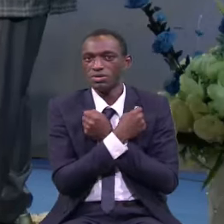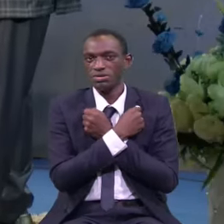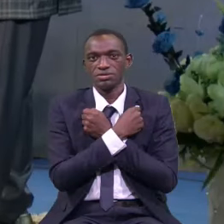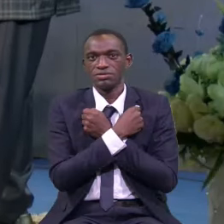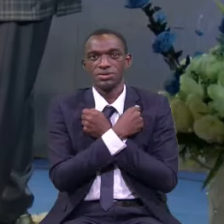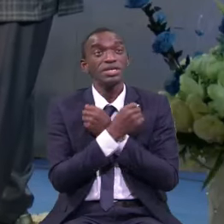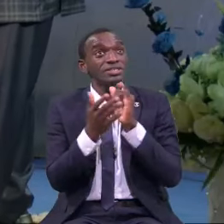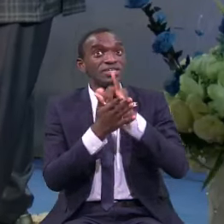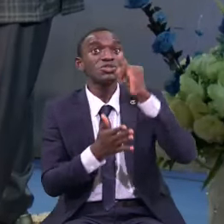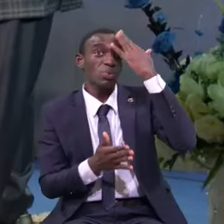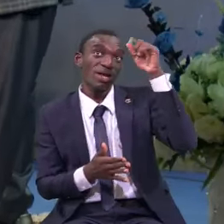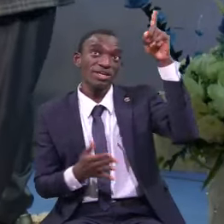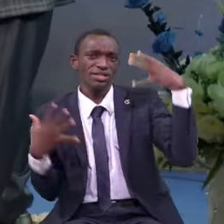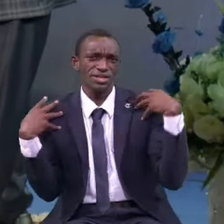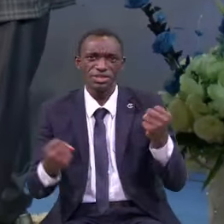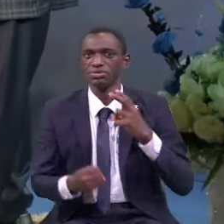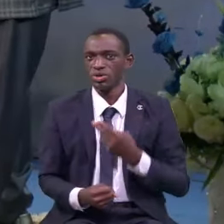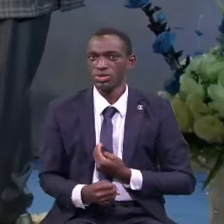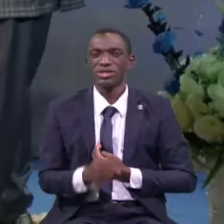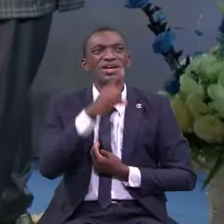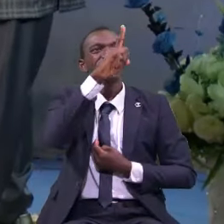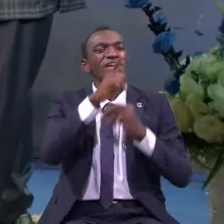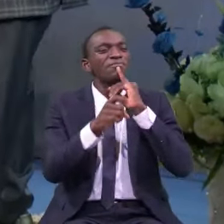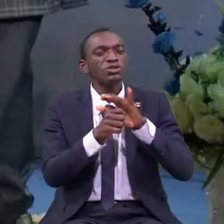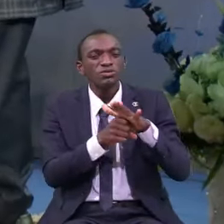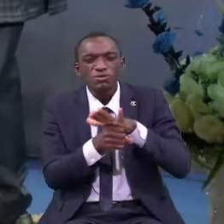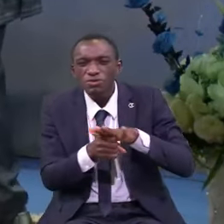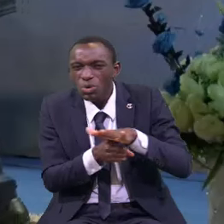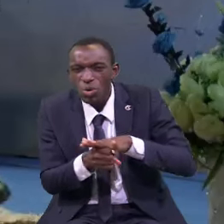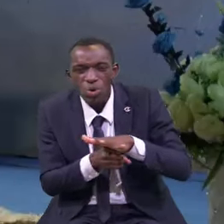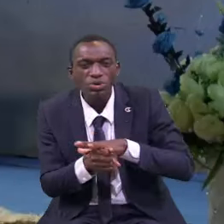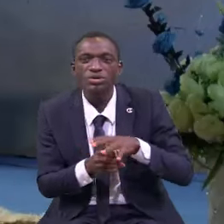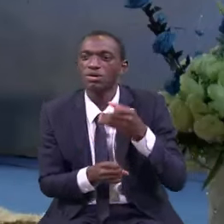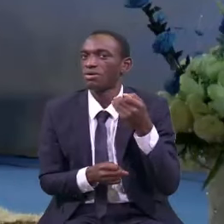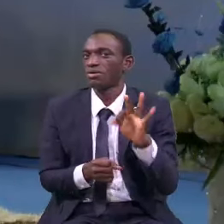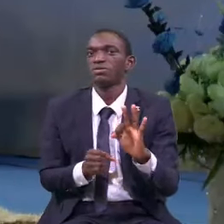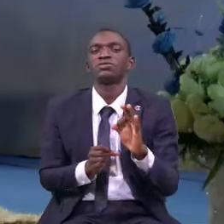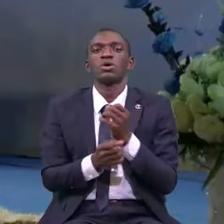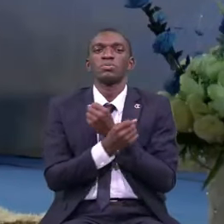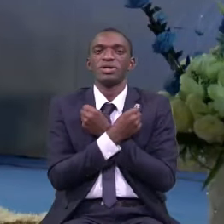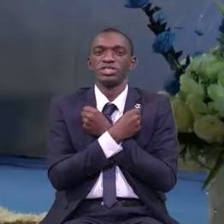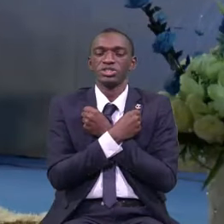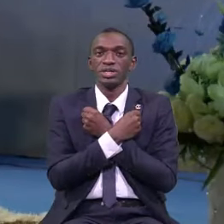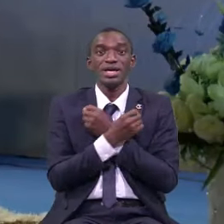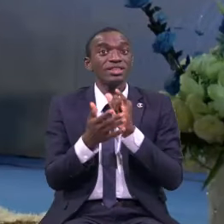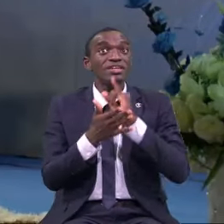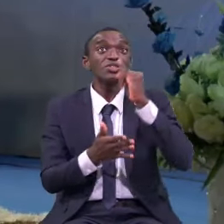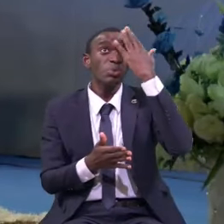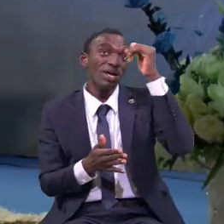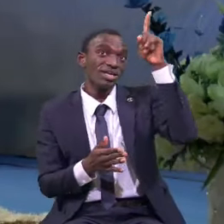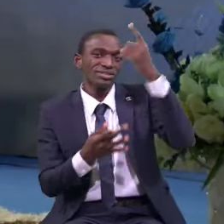heals us. He's full of compassion. That's the reason he delivers